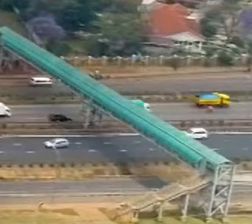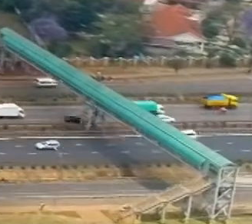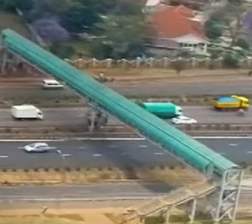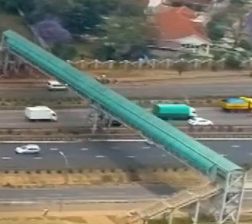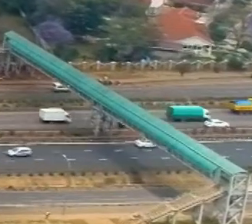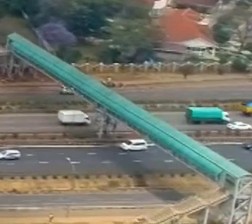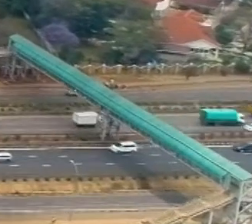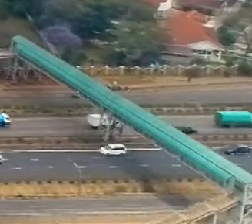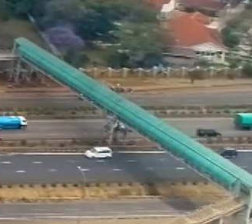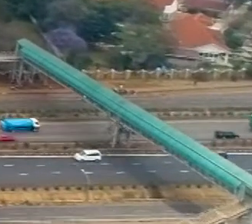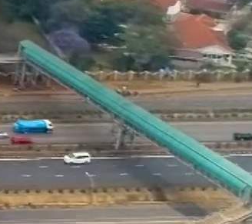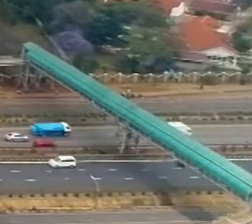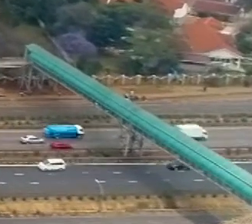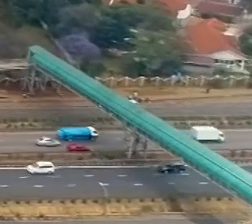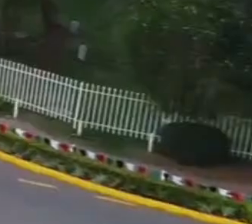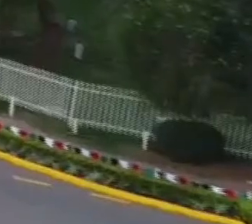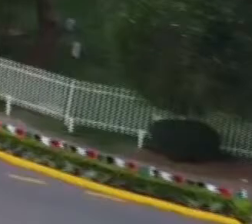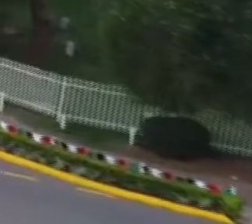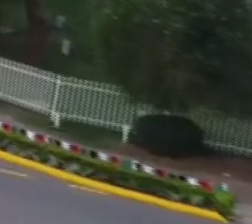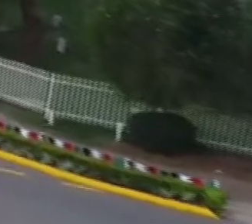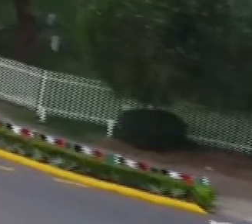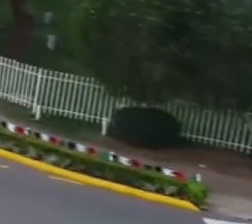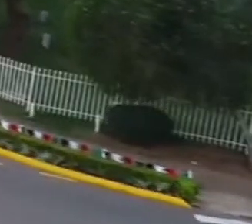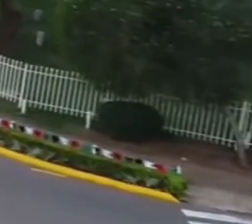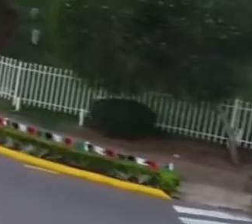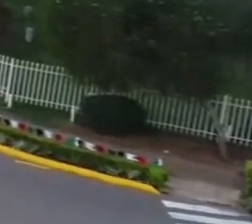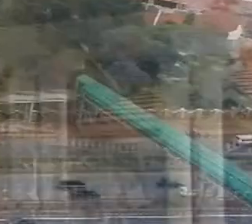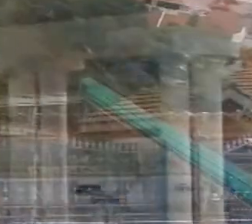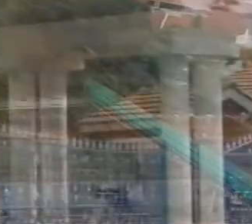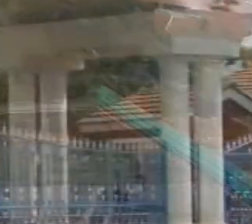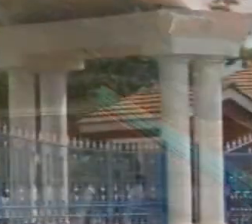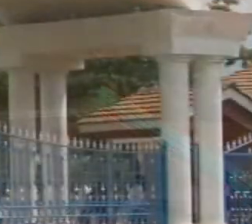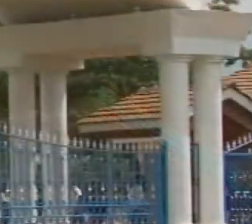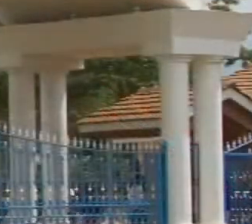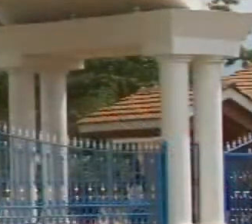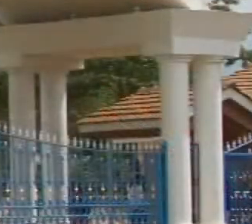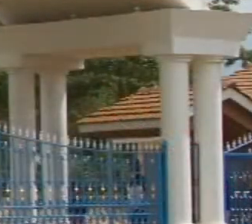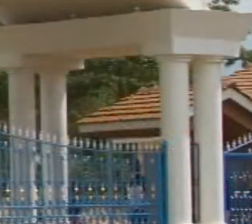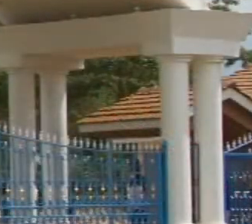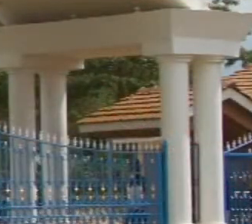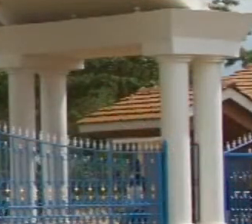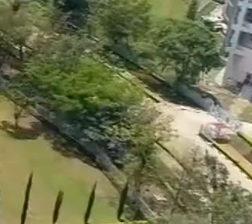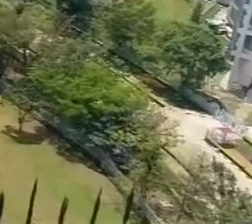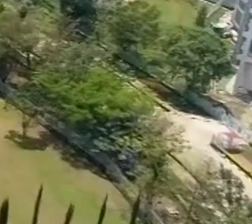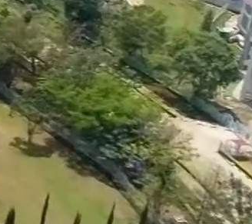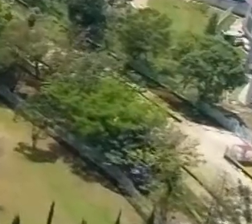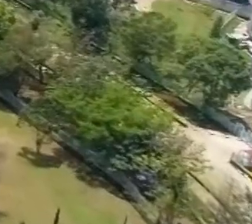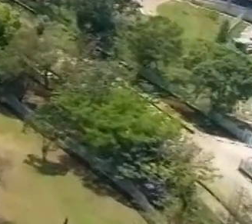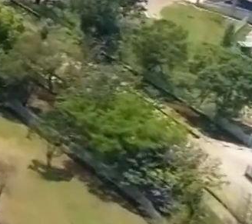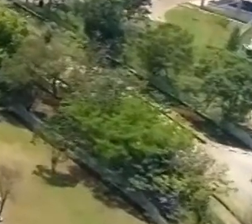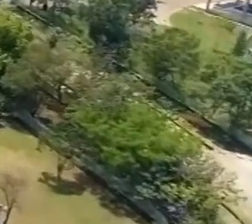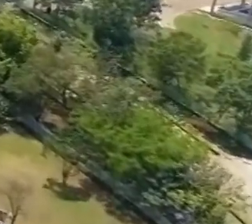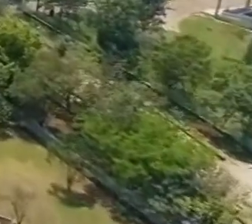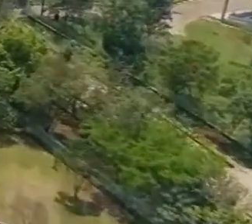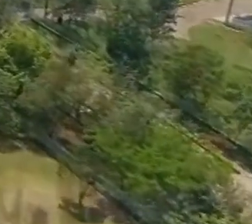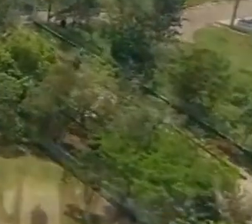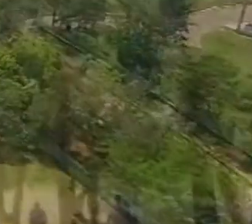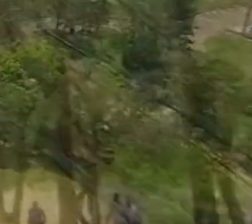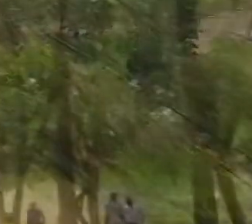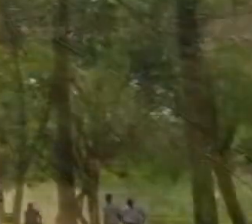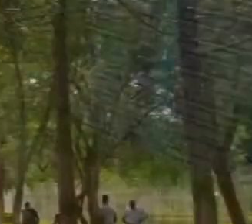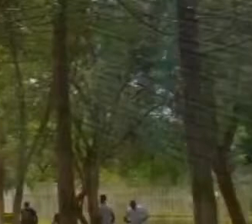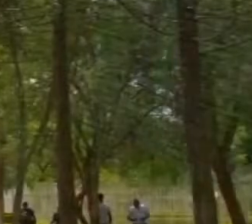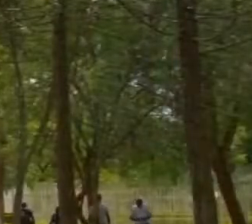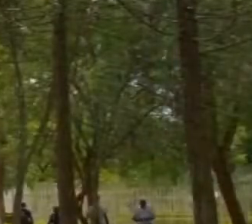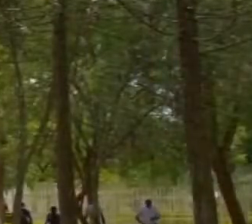Are you an aspiring media practitioner, a graduate, or you just want to advance your skills in television production? Then welcome to Kenyatta University,